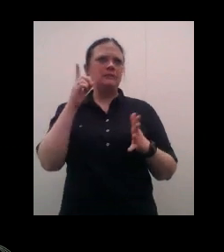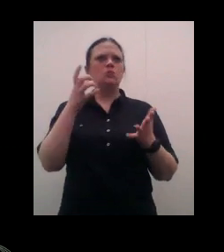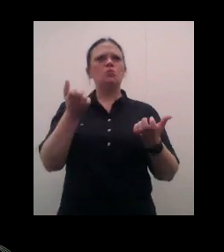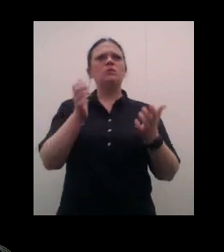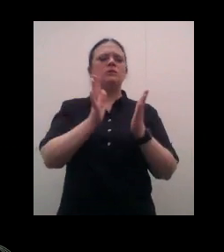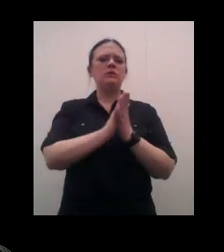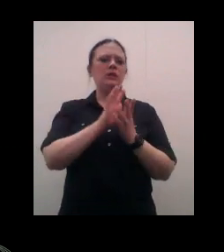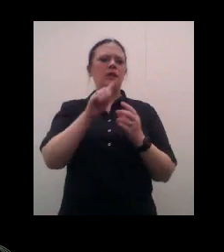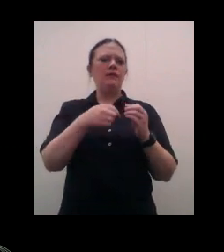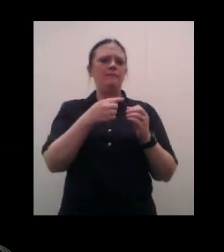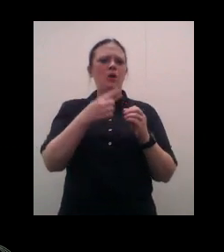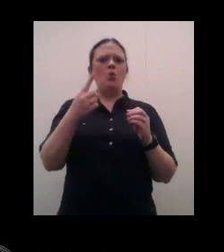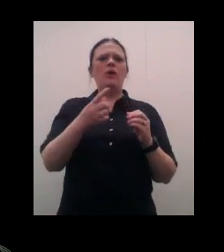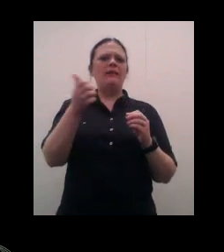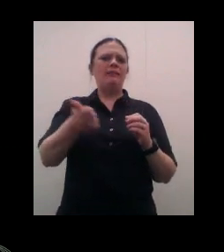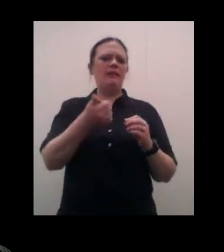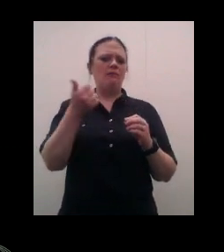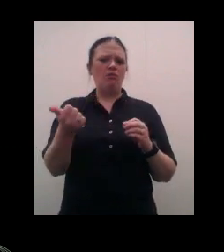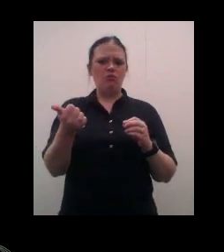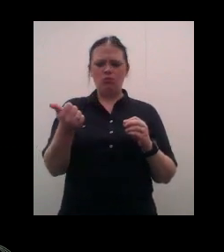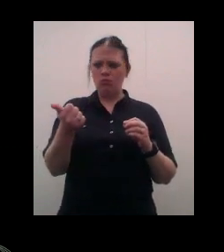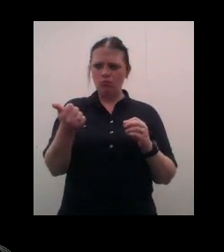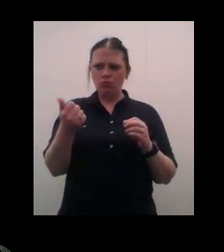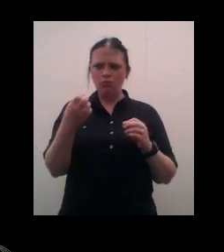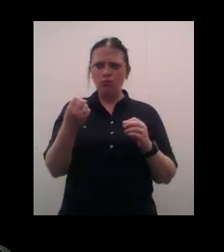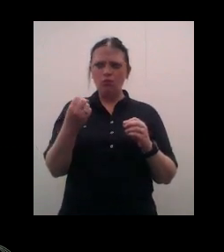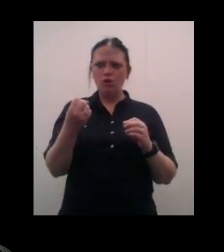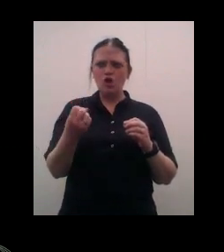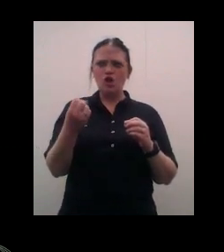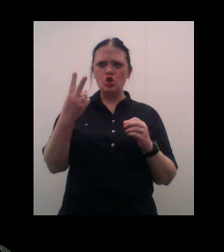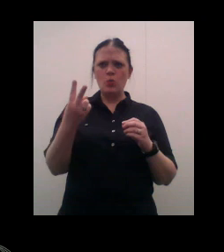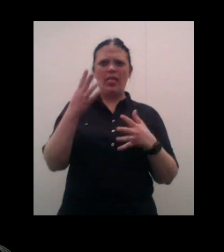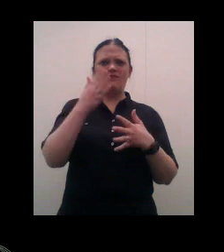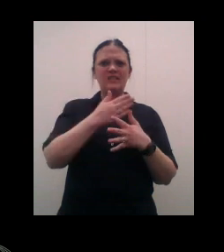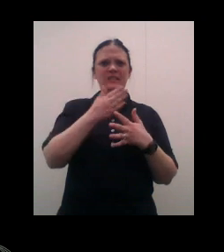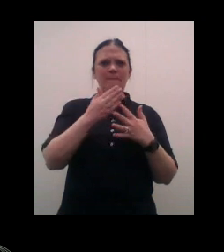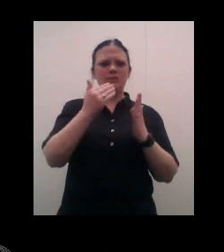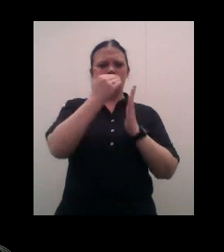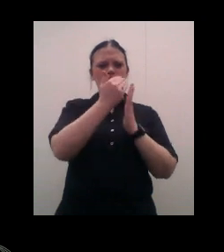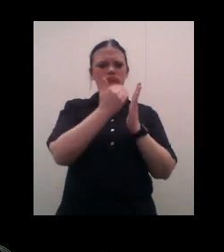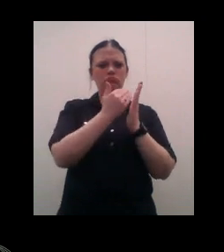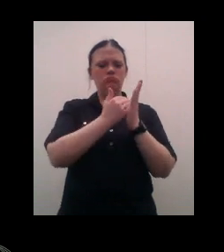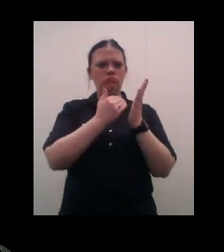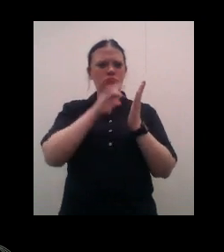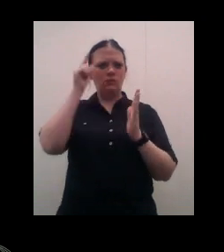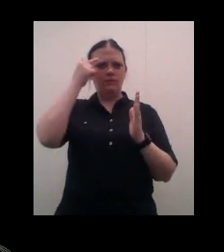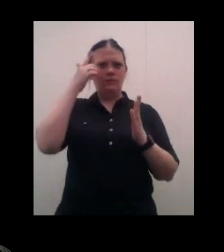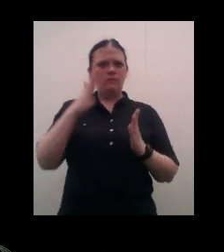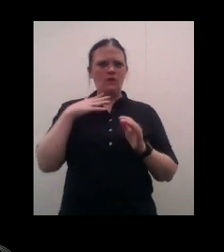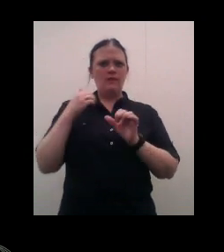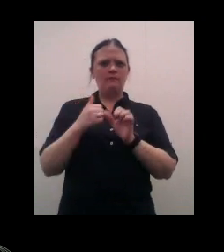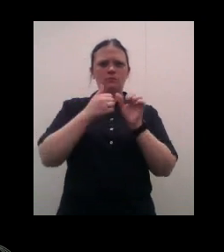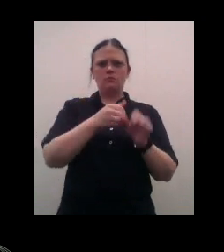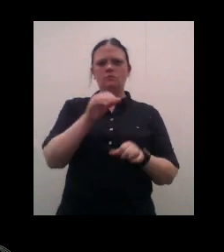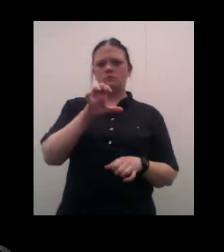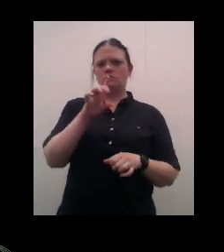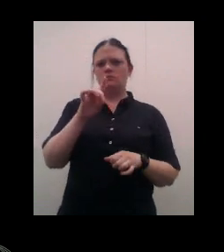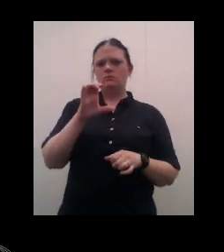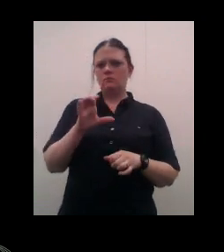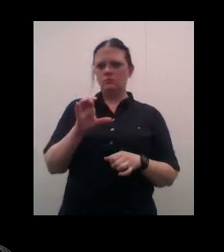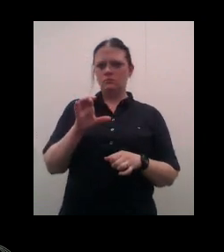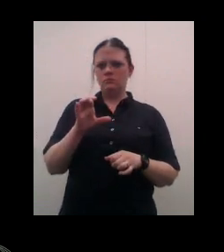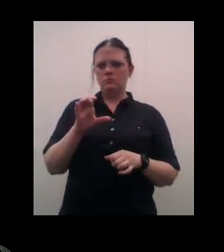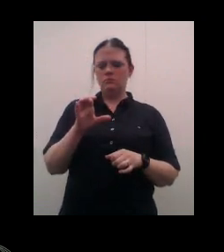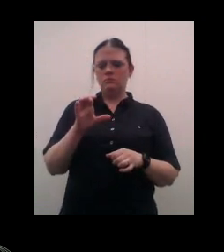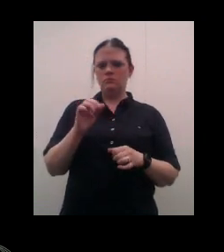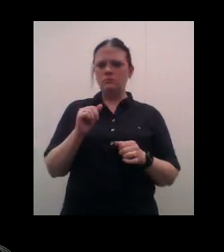one of the other 12 steps the governor outlined, and it coincided with the CDC had to do